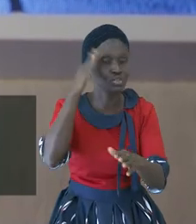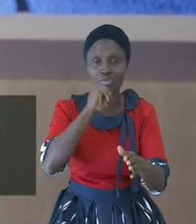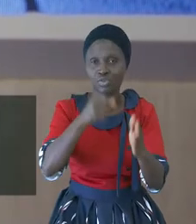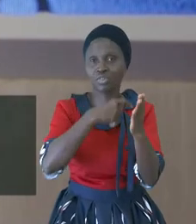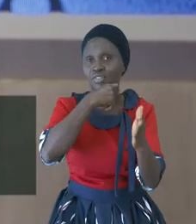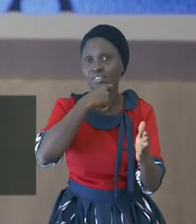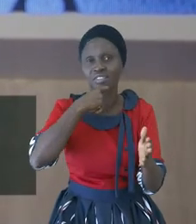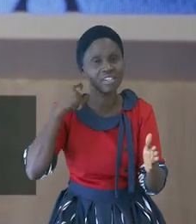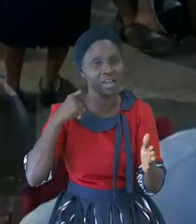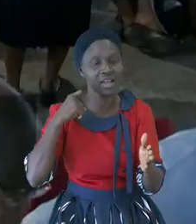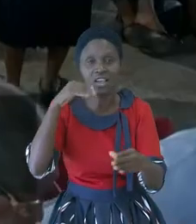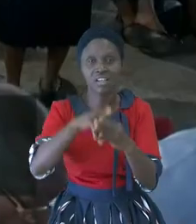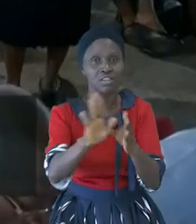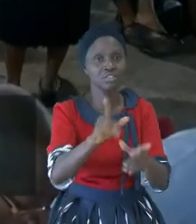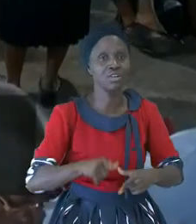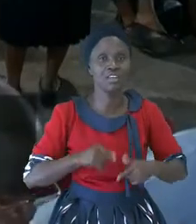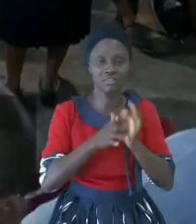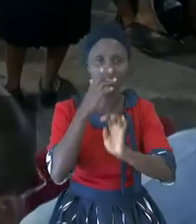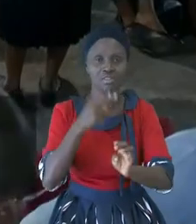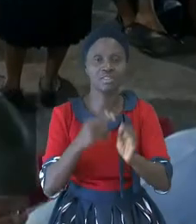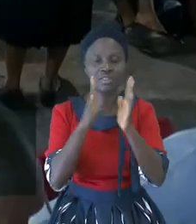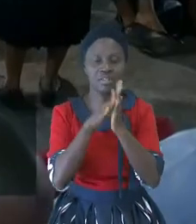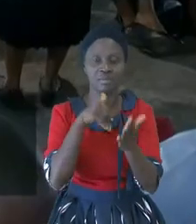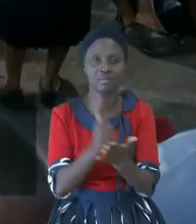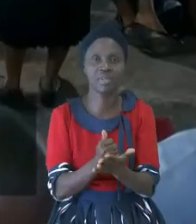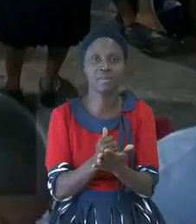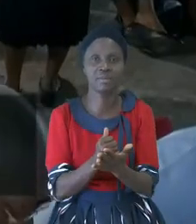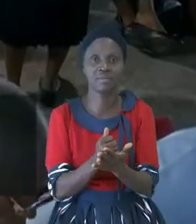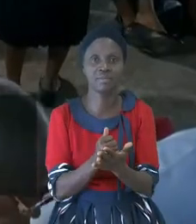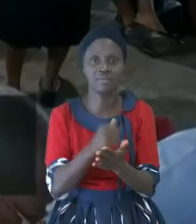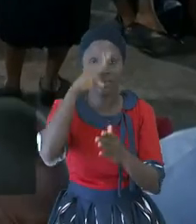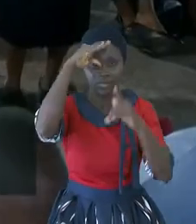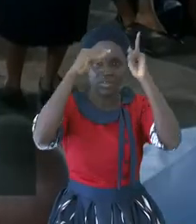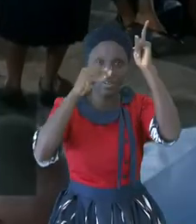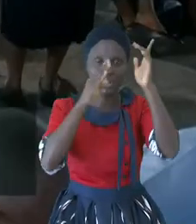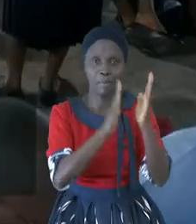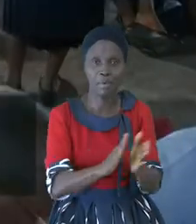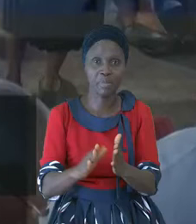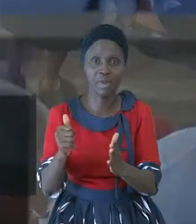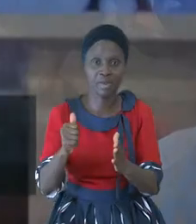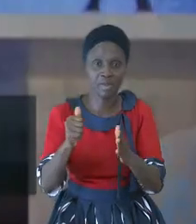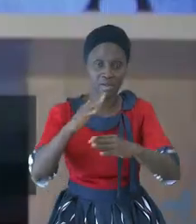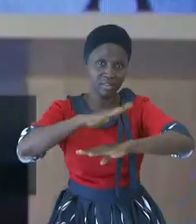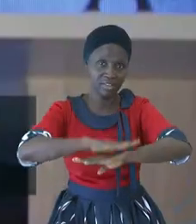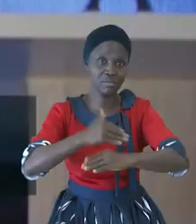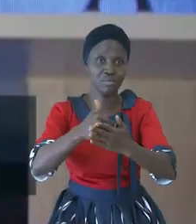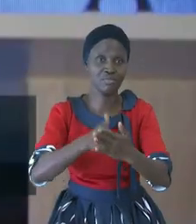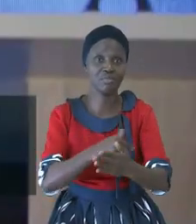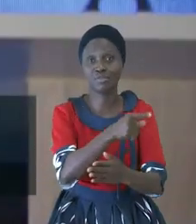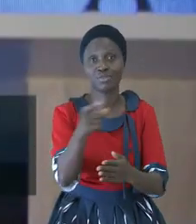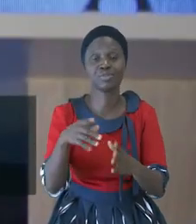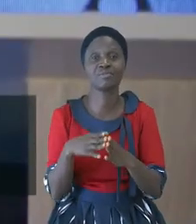in your life in Jesus' name. It prepares a table before you in the